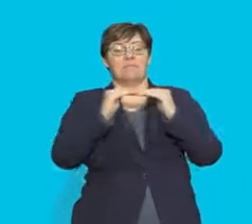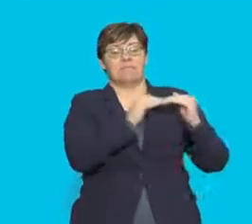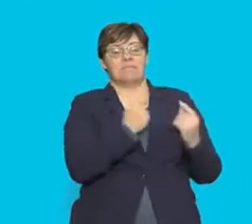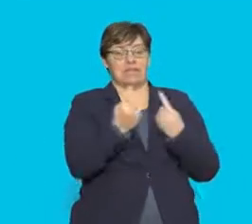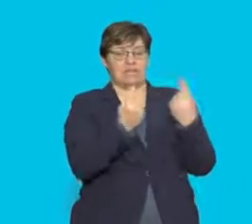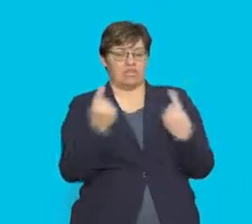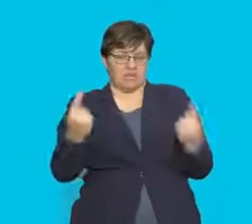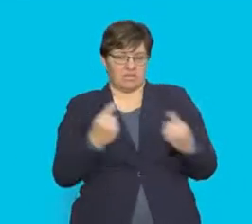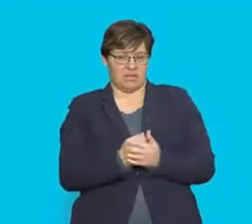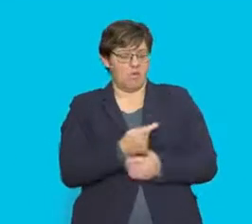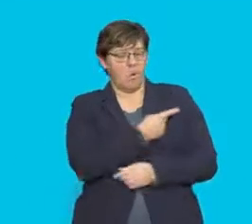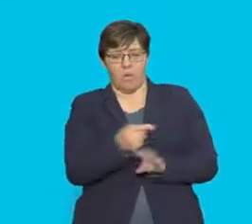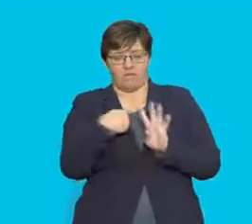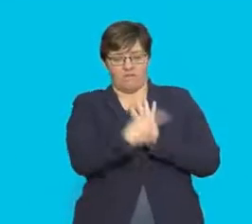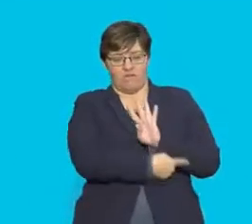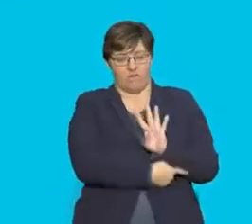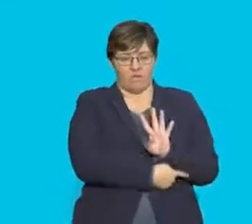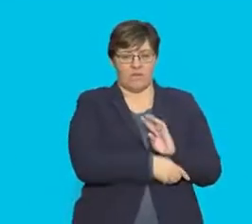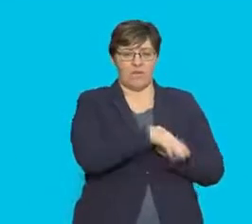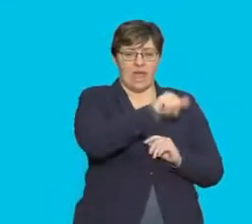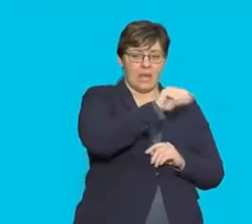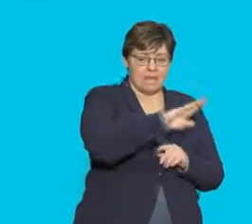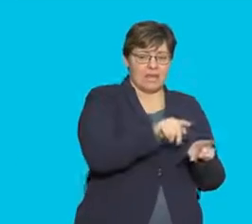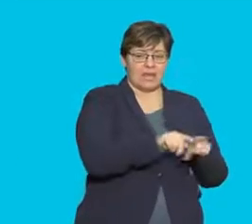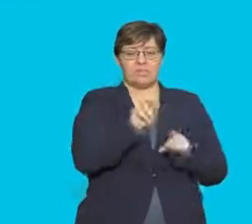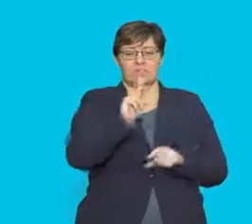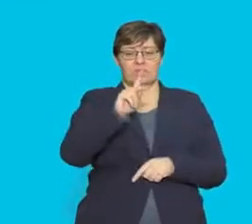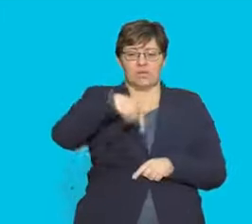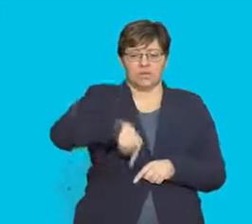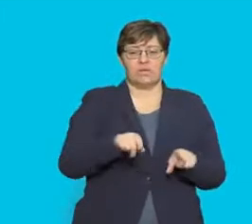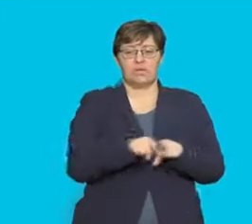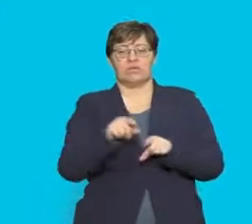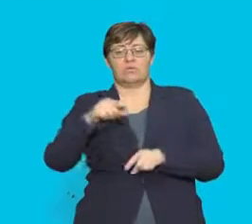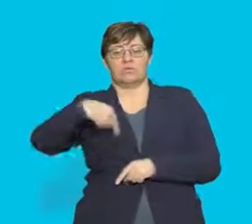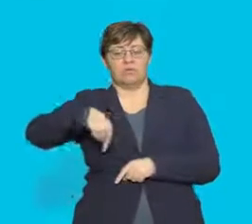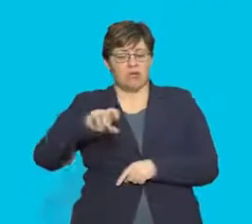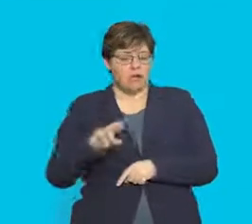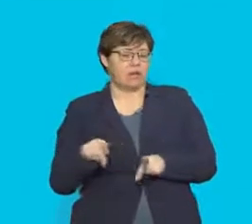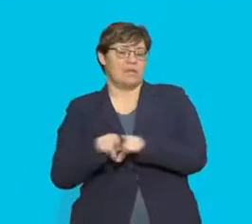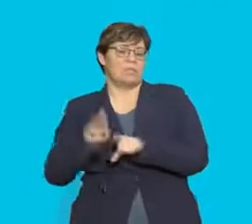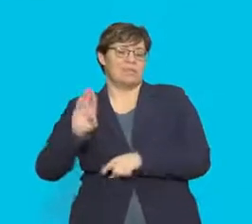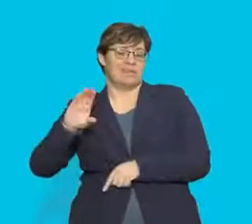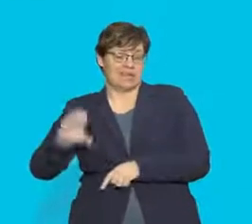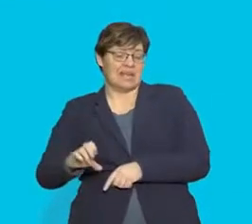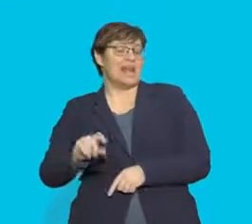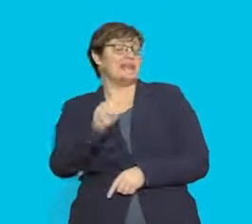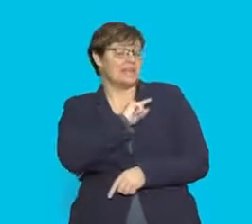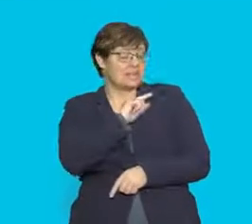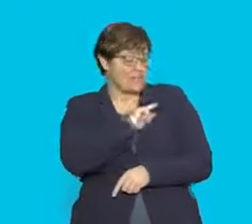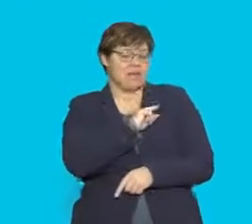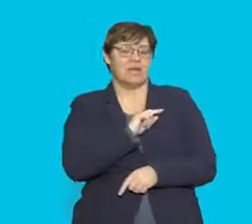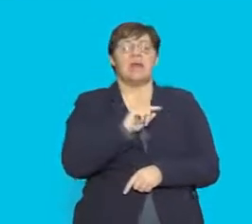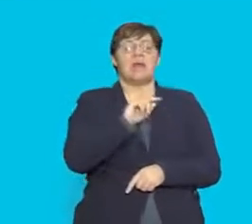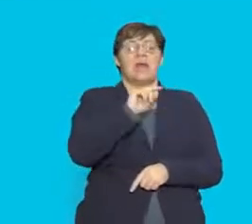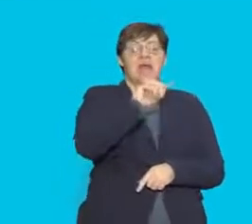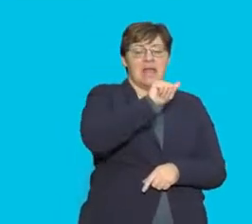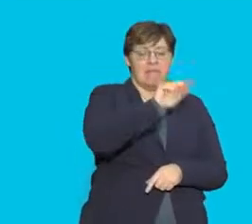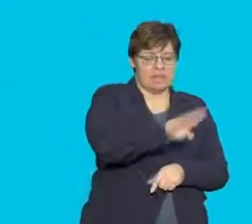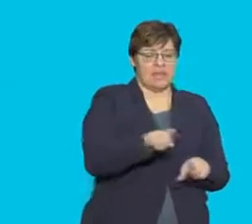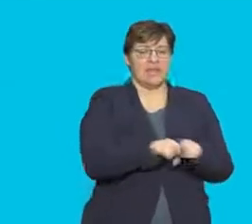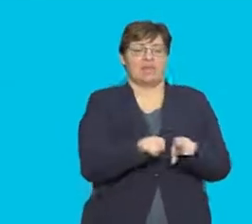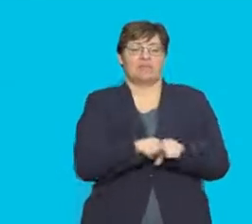equal to each other, all four of them, by the way. Now, as a result, you can deduce it to